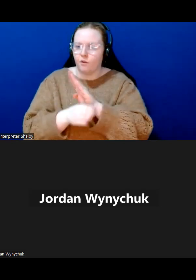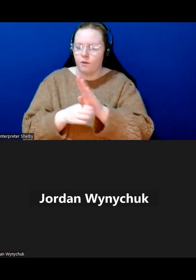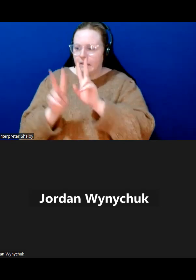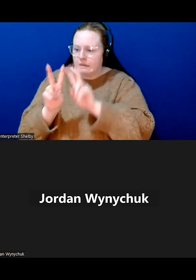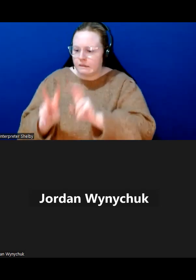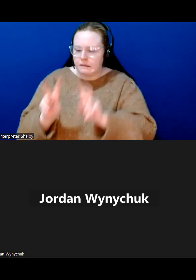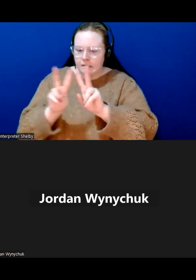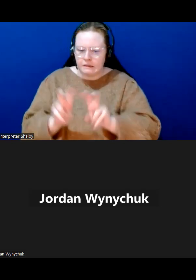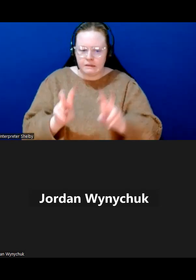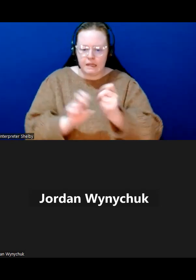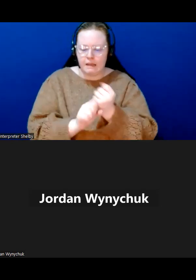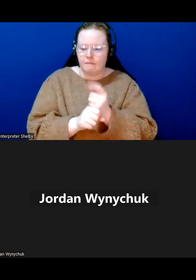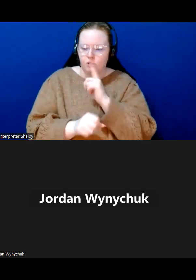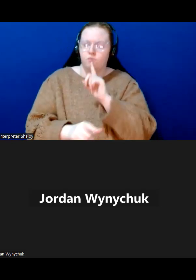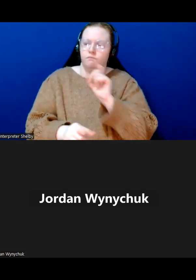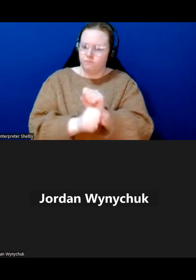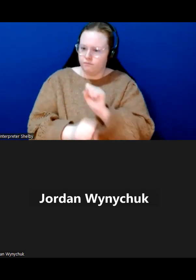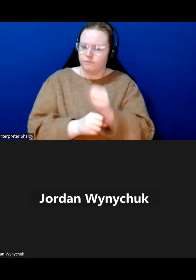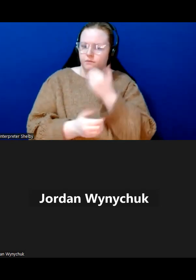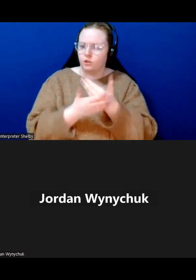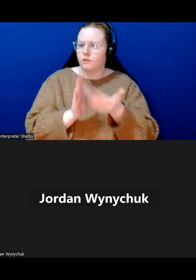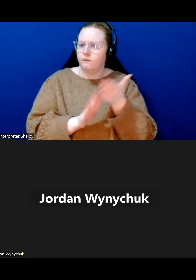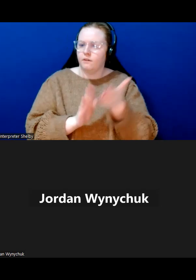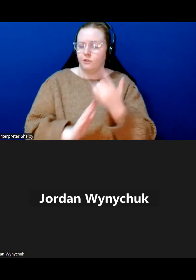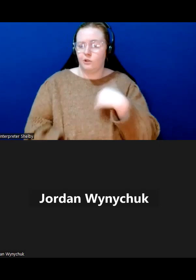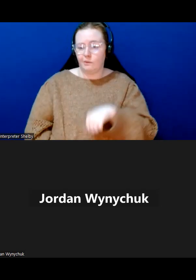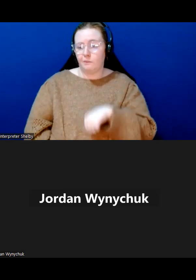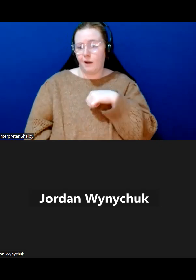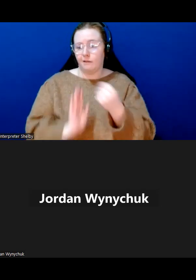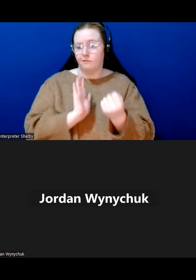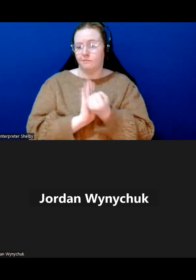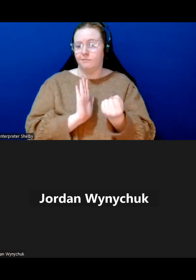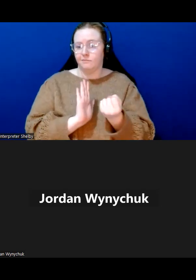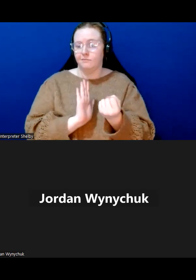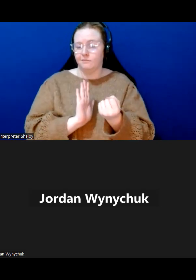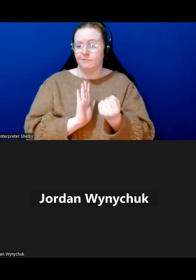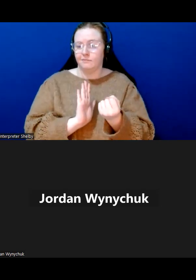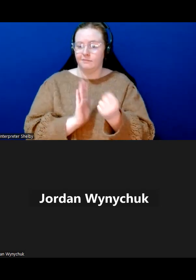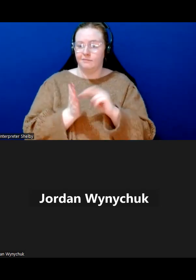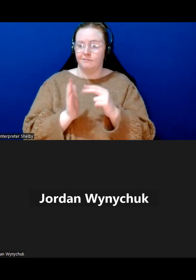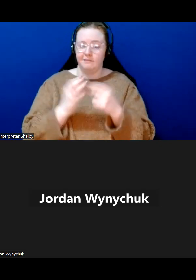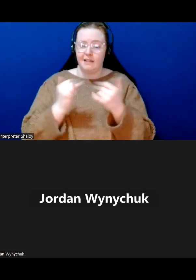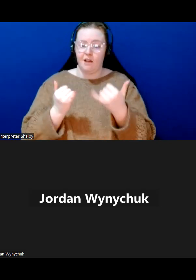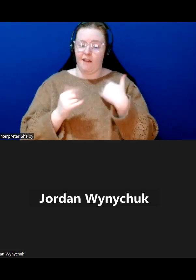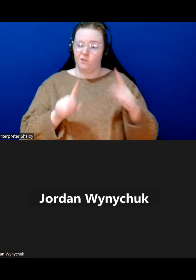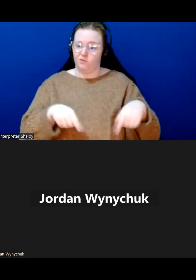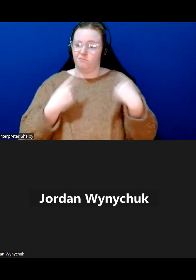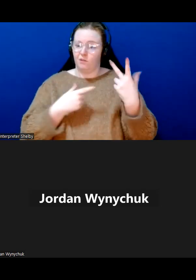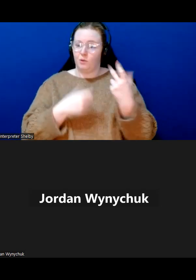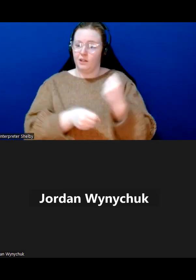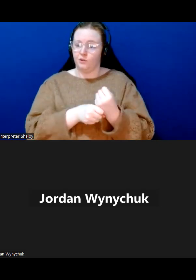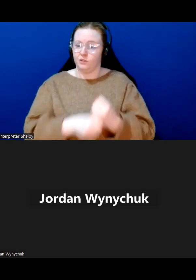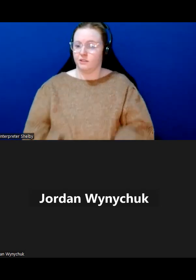we are quite proud to have received that certification and have held it now for almost 3 years.